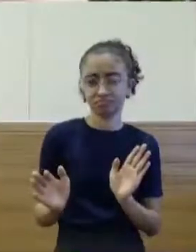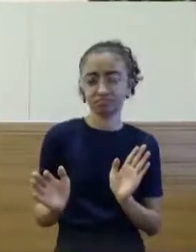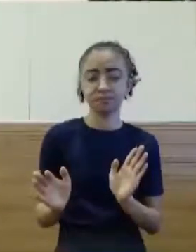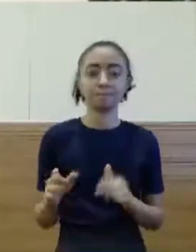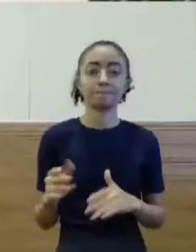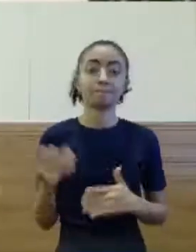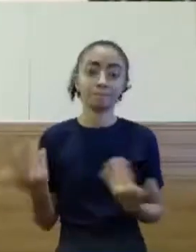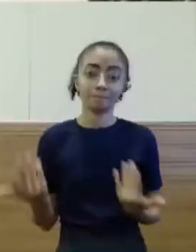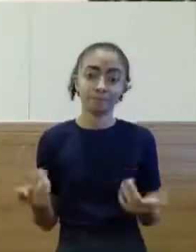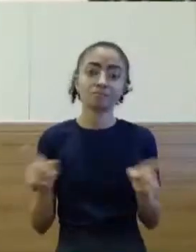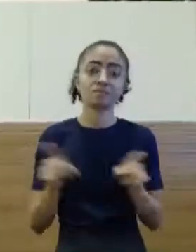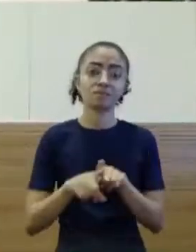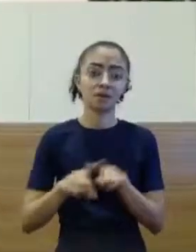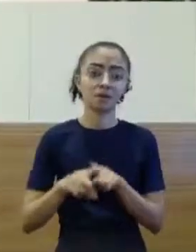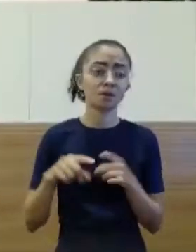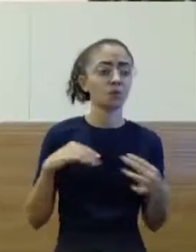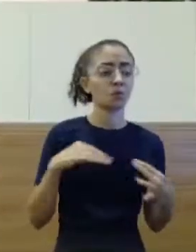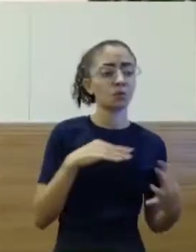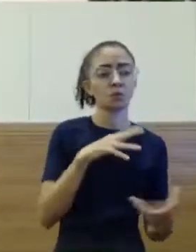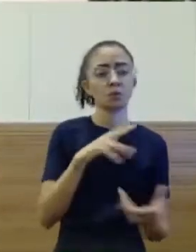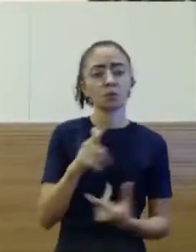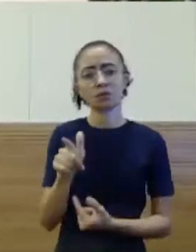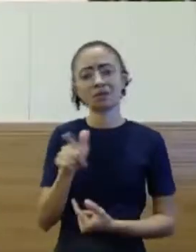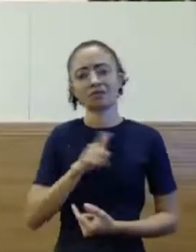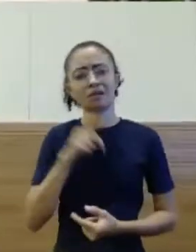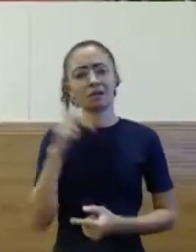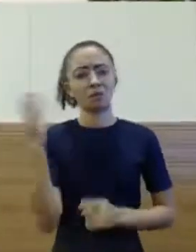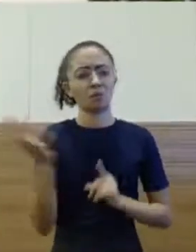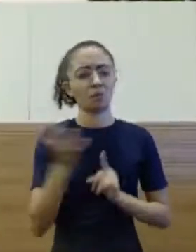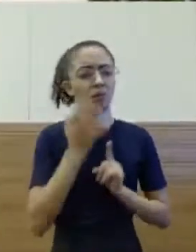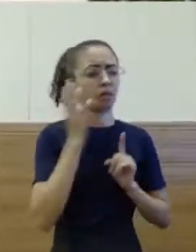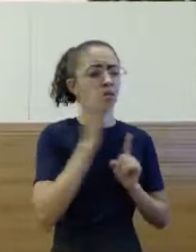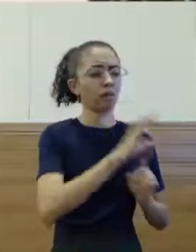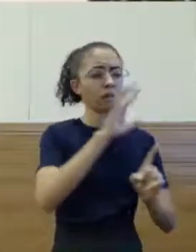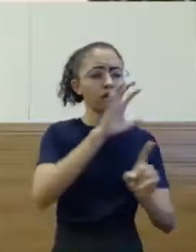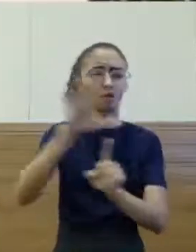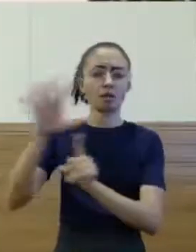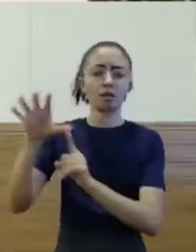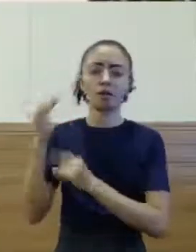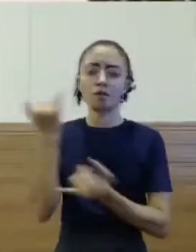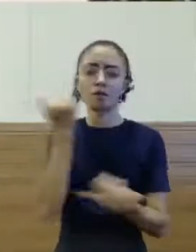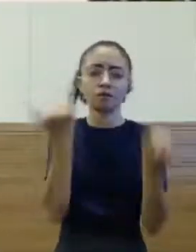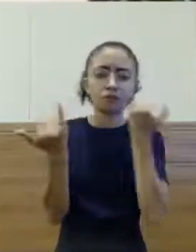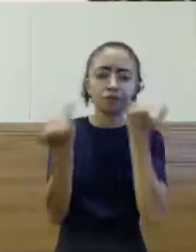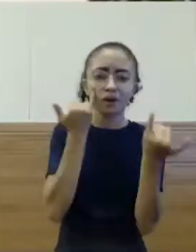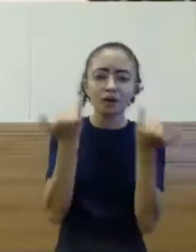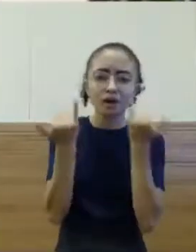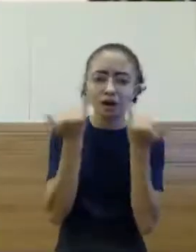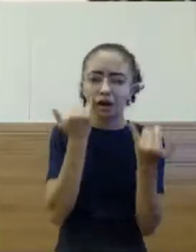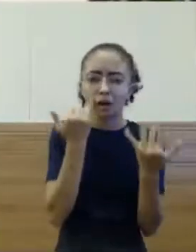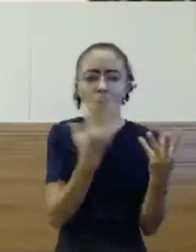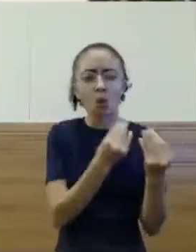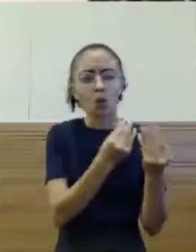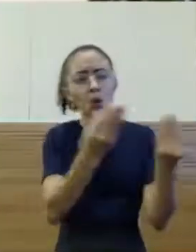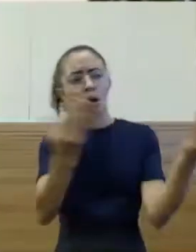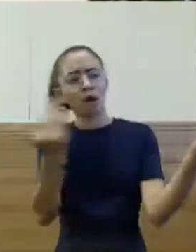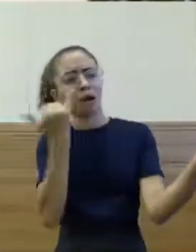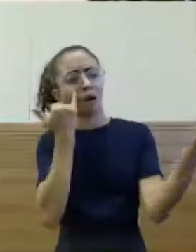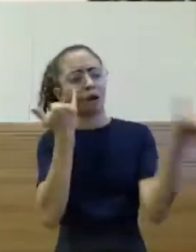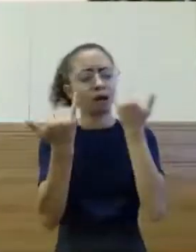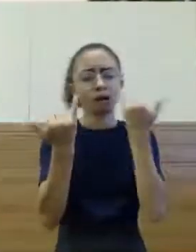a world where you have so many so much flow of information. We're hyper informed.